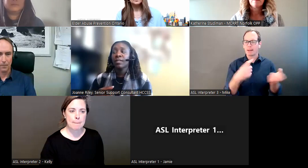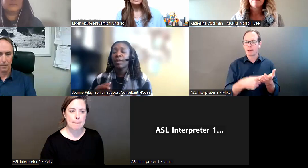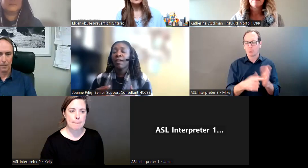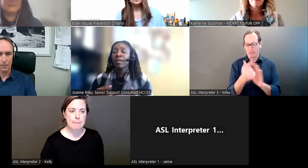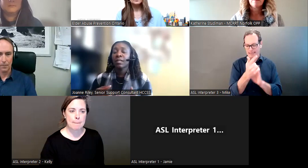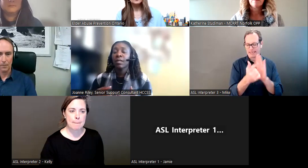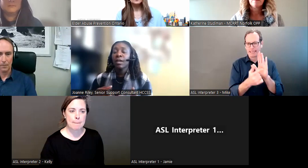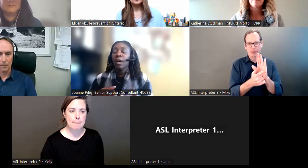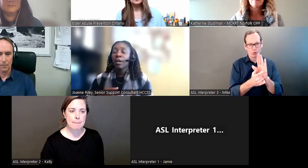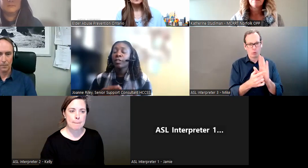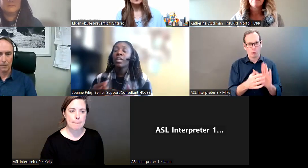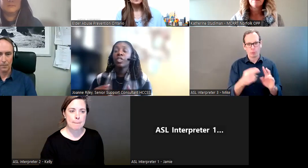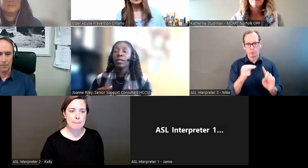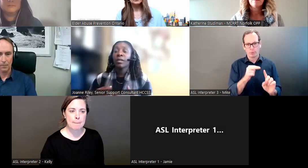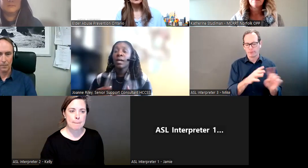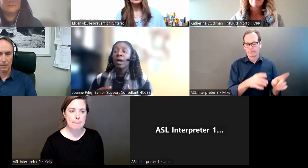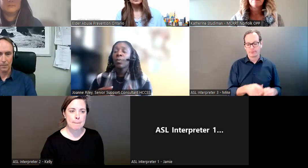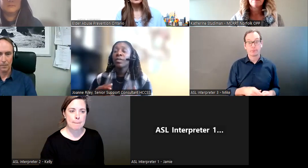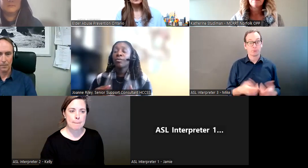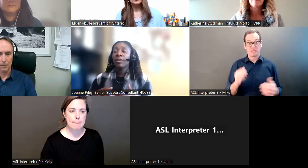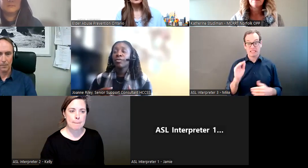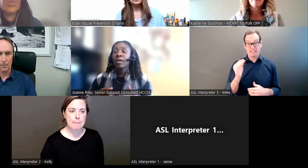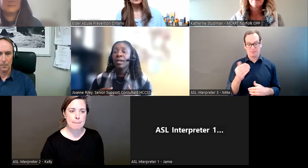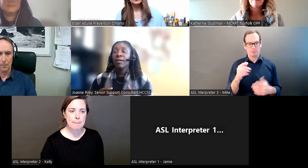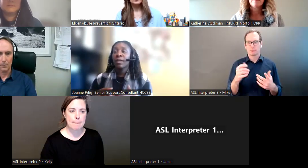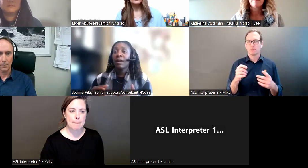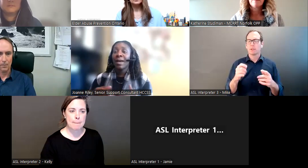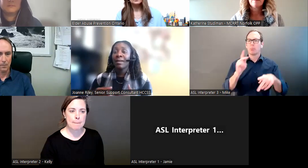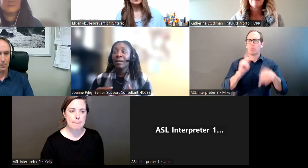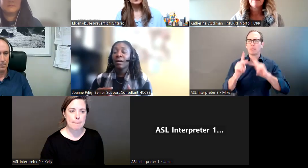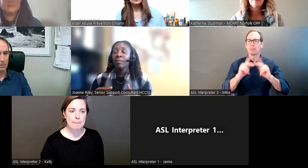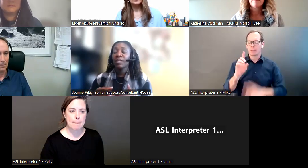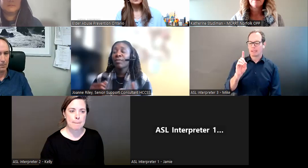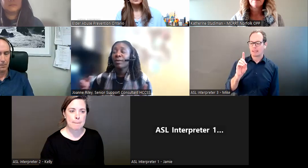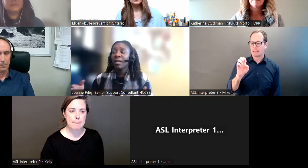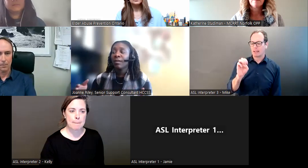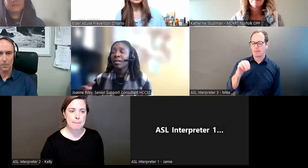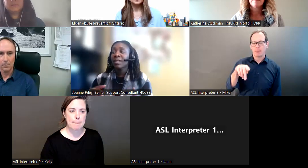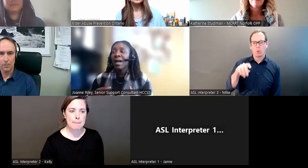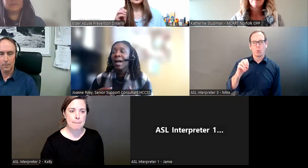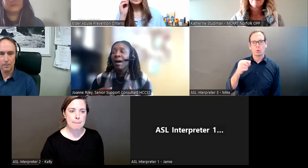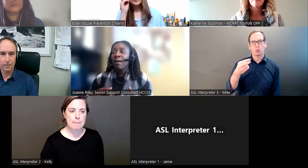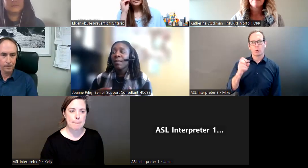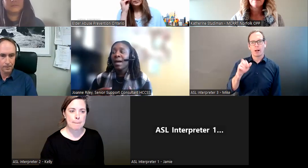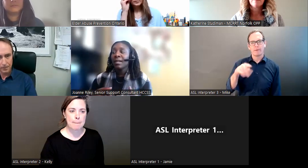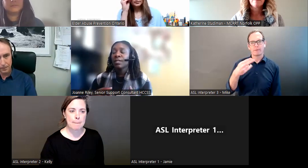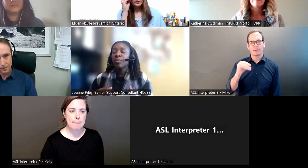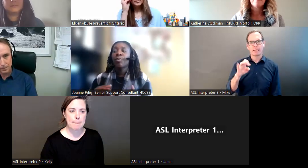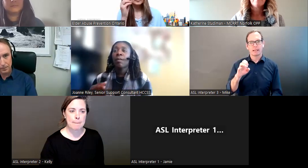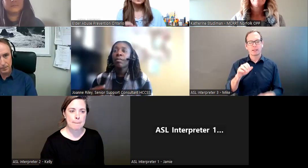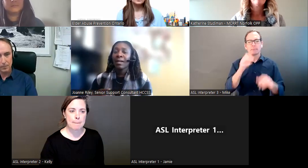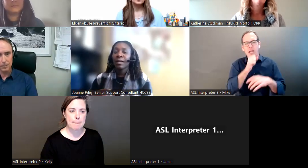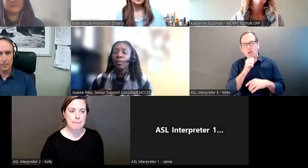of demographics are changing within the Greater Toronto area and surrounding areas. And